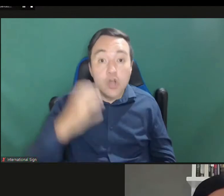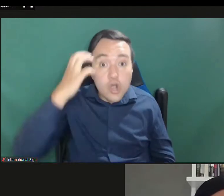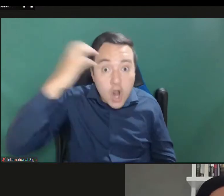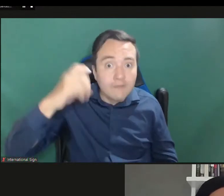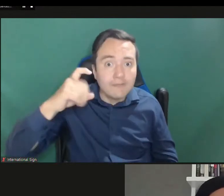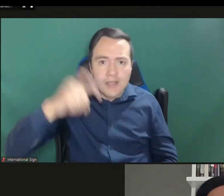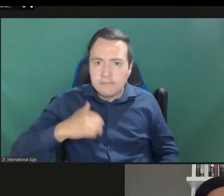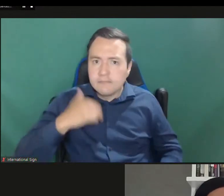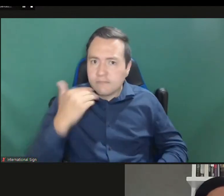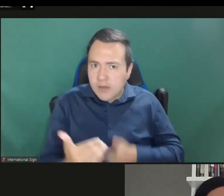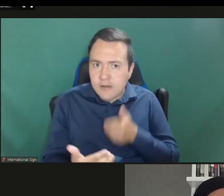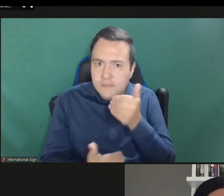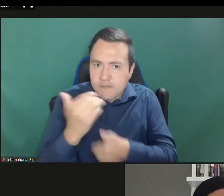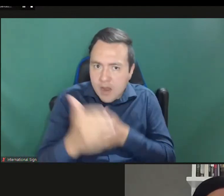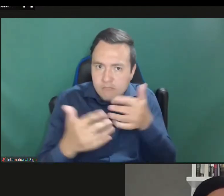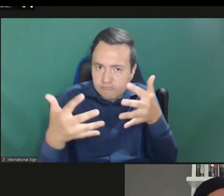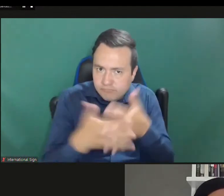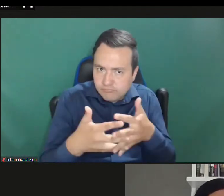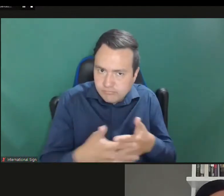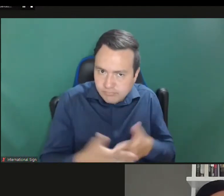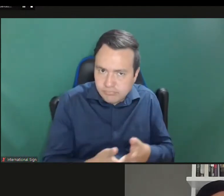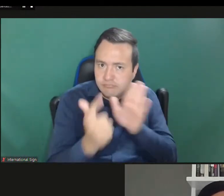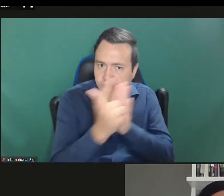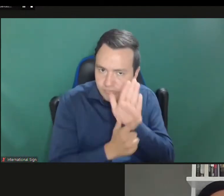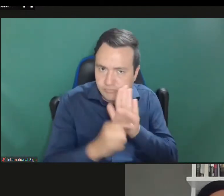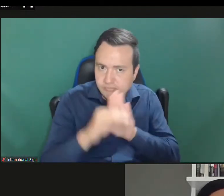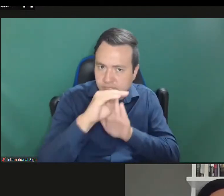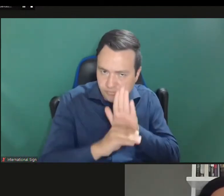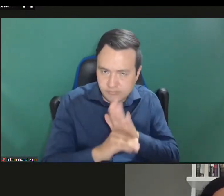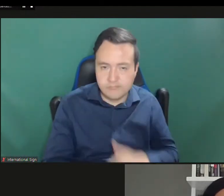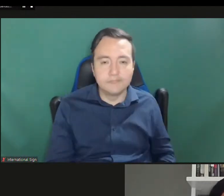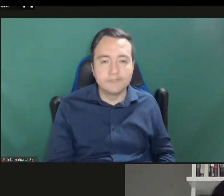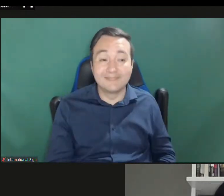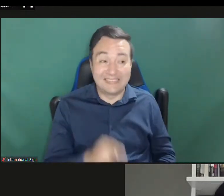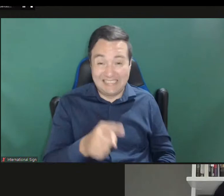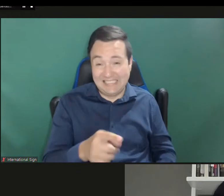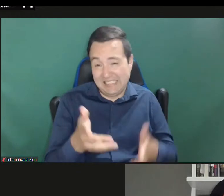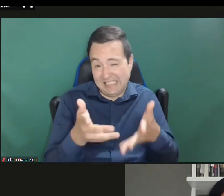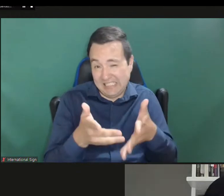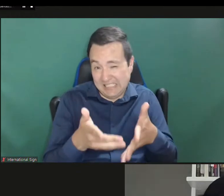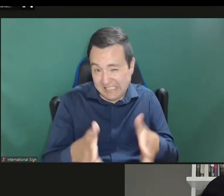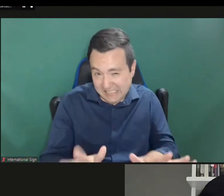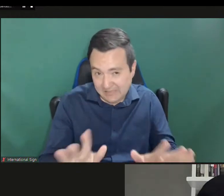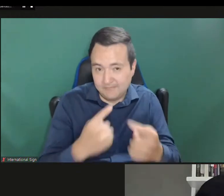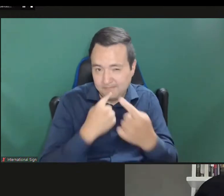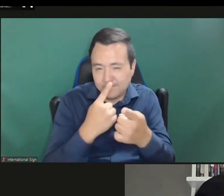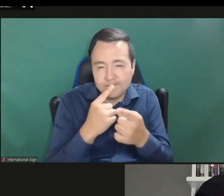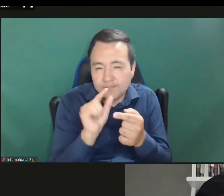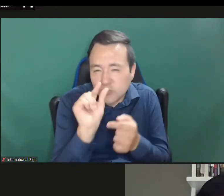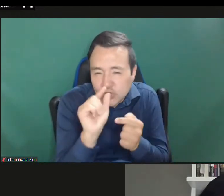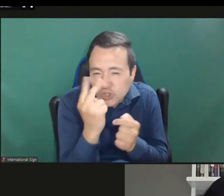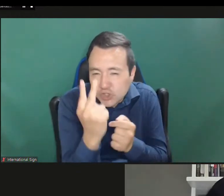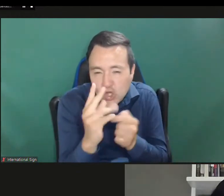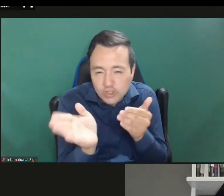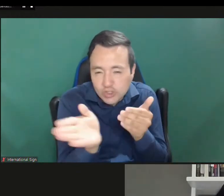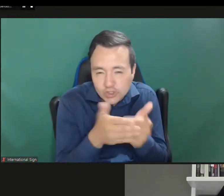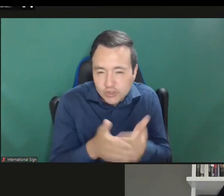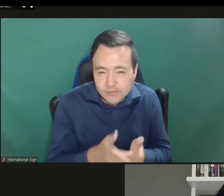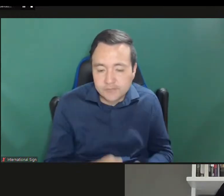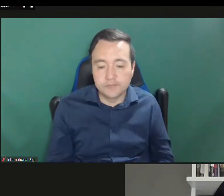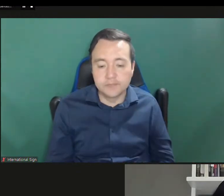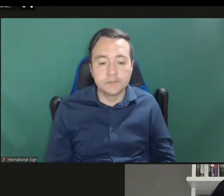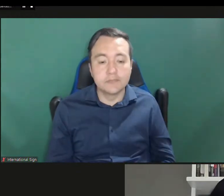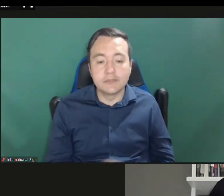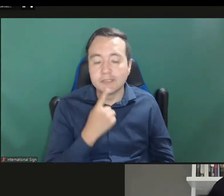are bound by to adopt such health protecting measures. Within this context, I would like to conclude with two brief remarks.